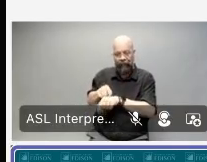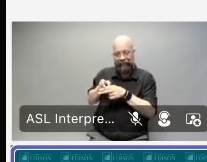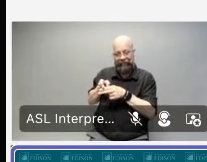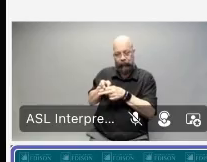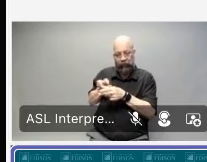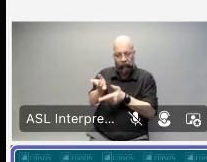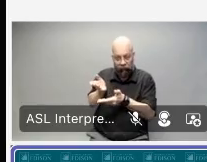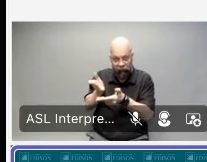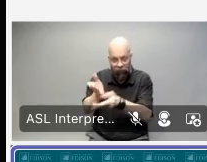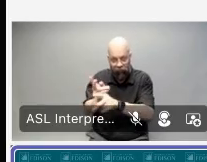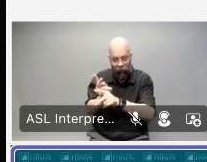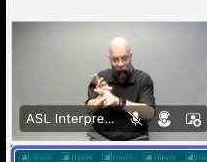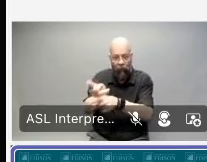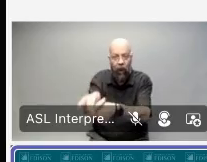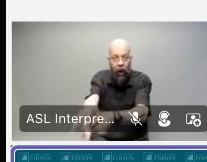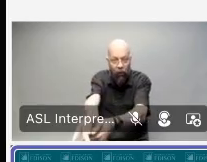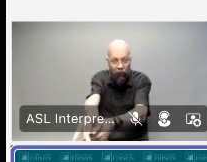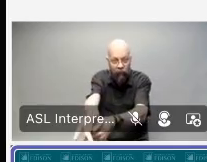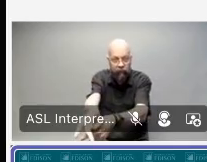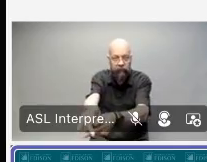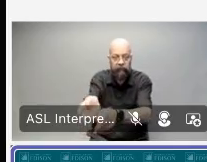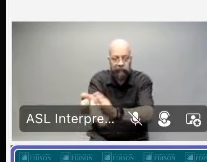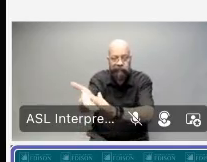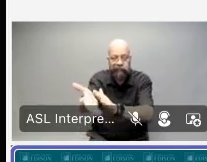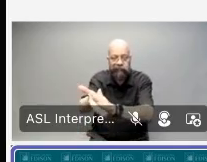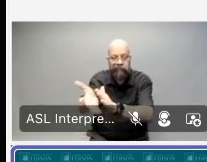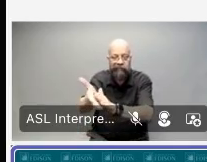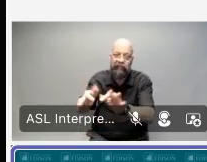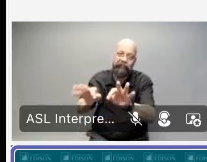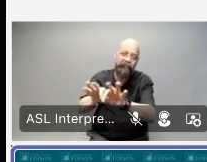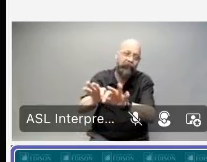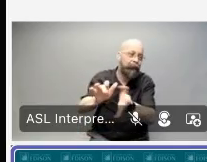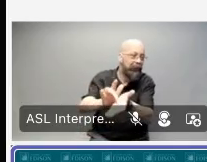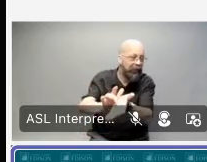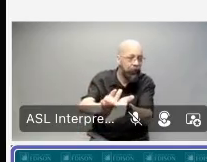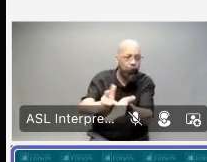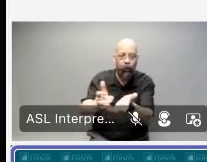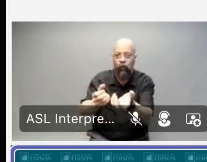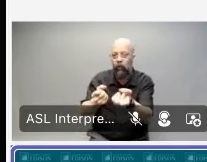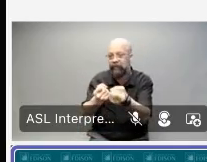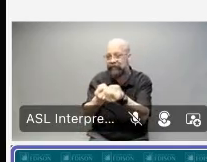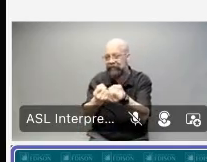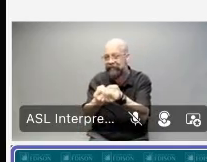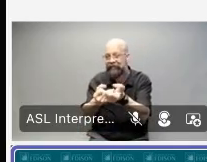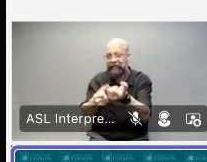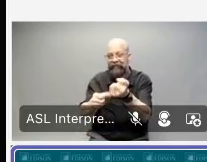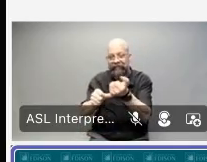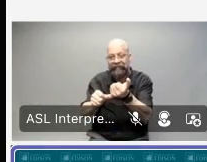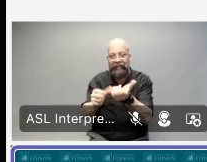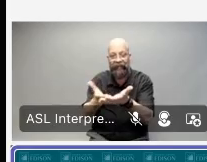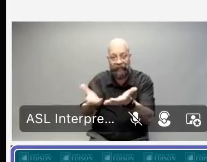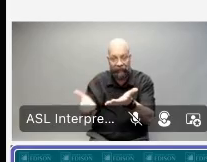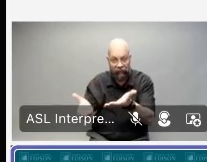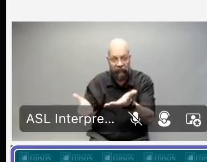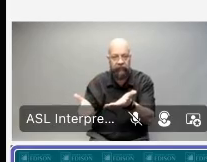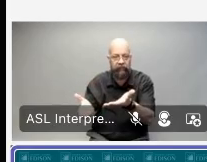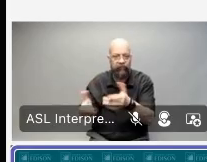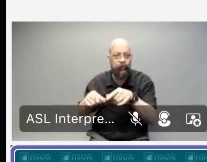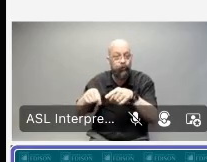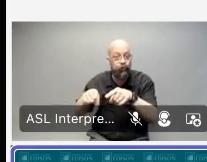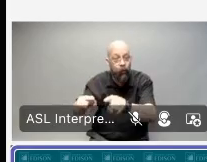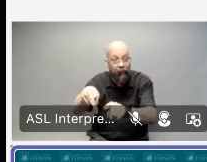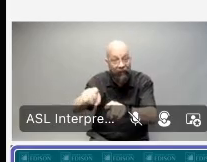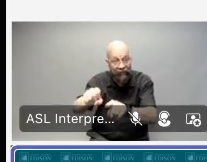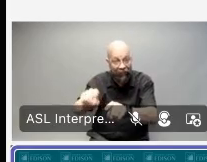battery loan to power any essential medical or assistive devices during a PSPS. And